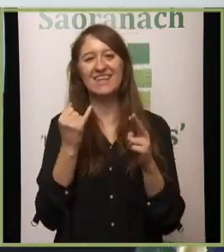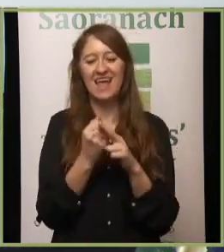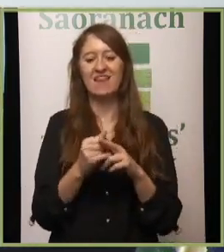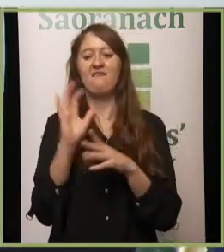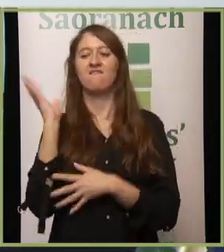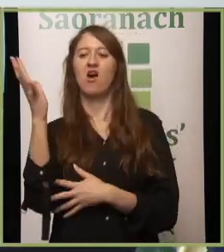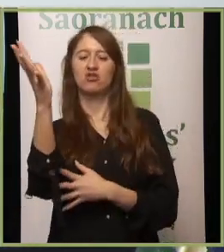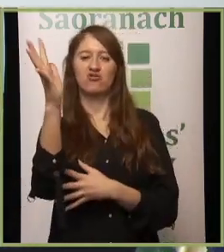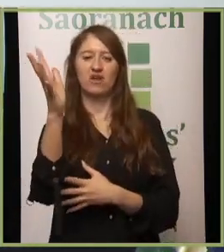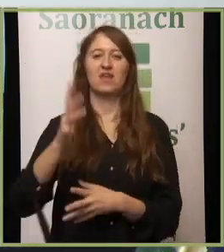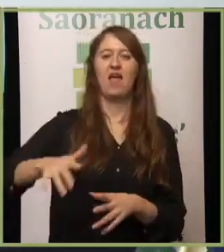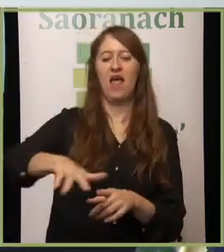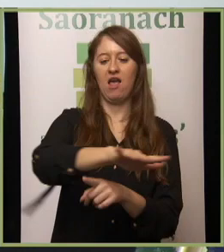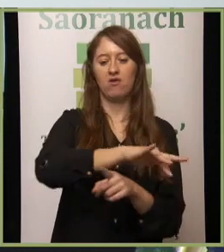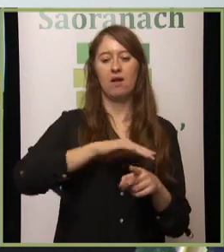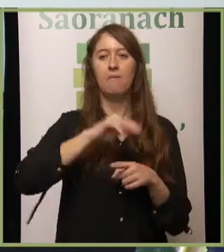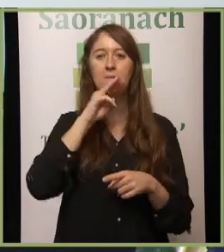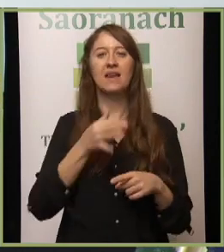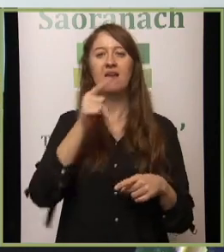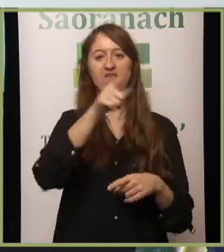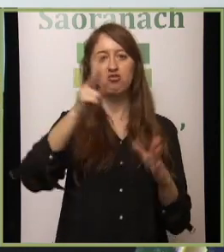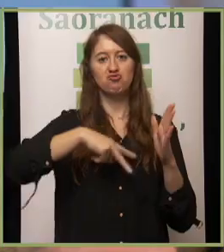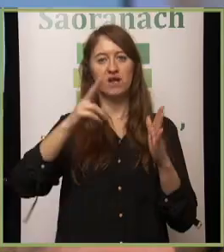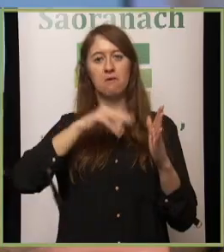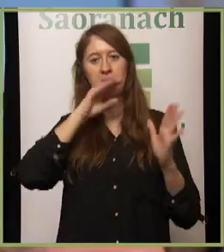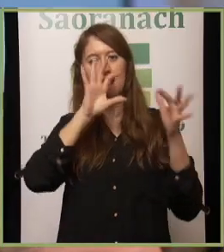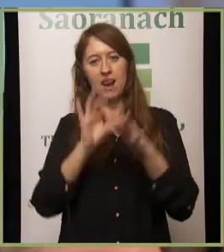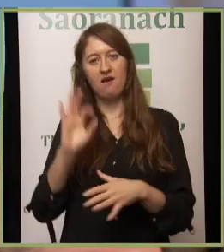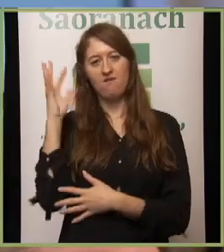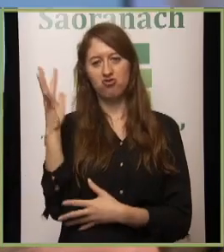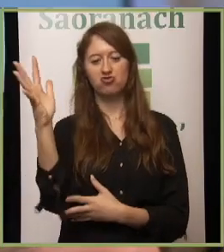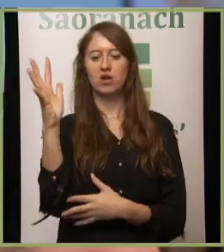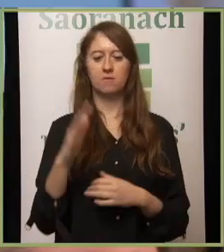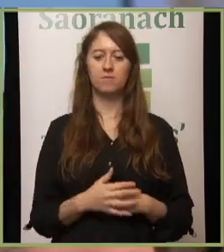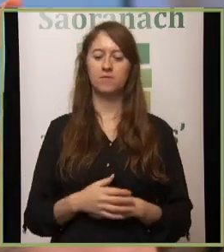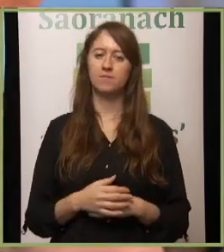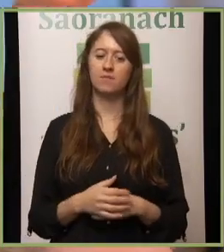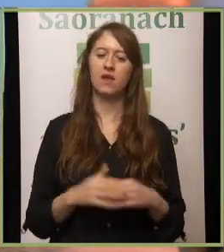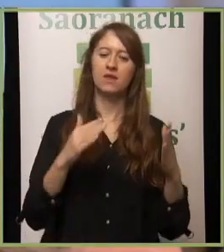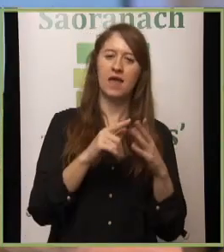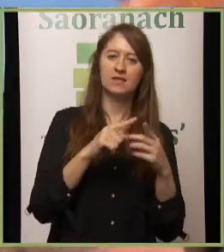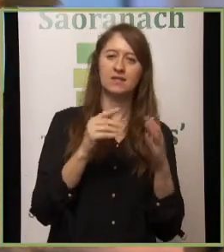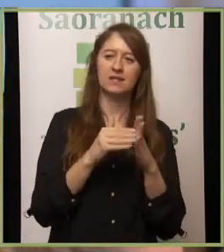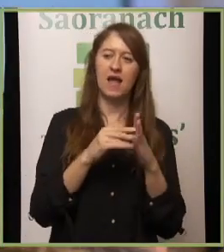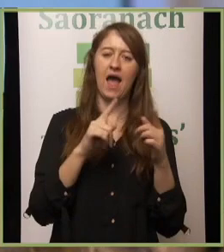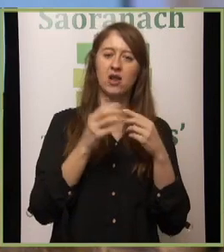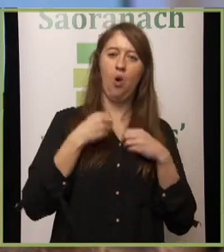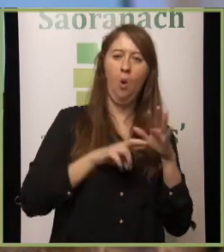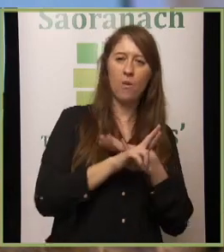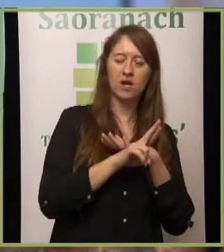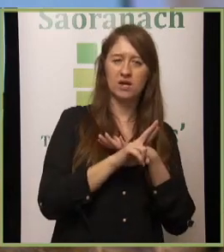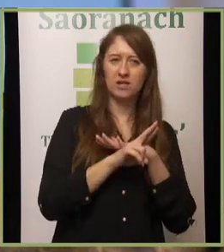So if you're reading this, you're in forestry section. Okay, and the ownership issue, I don't know if there's a distinction between owning the land and owning the